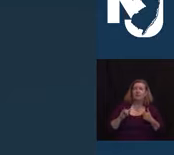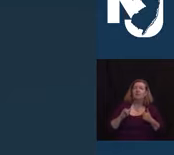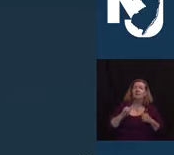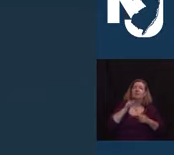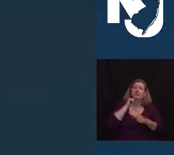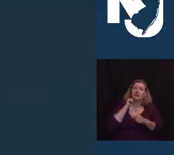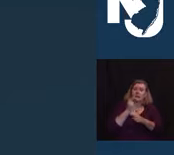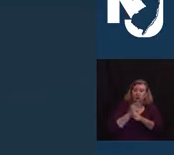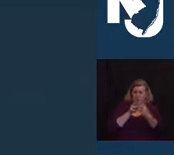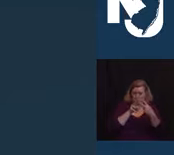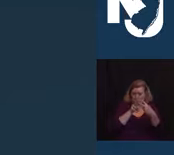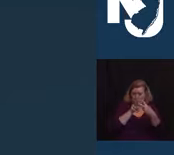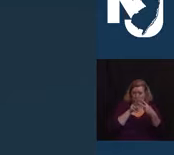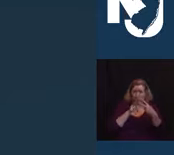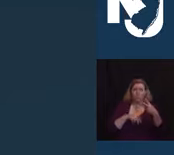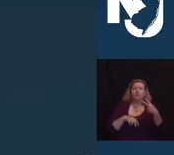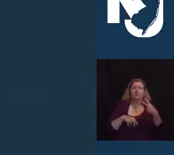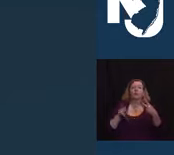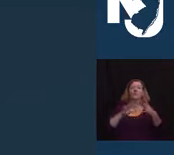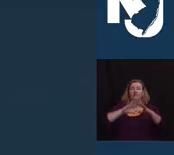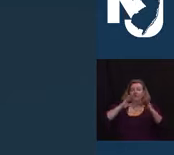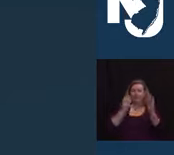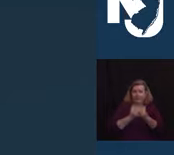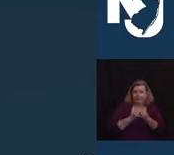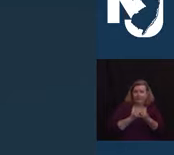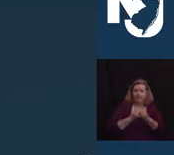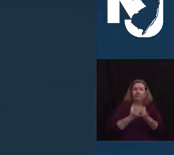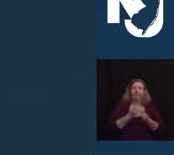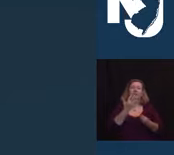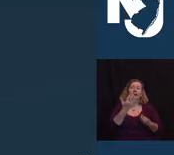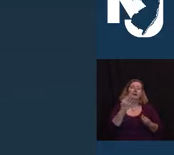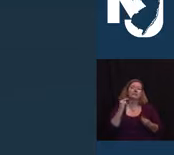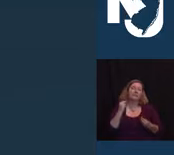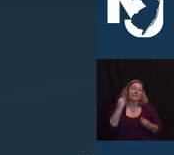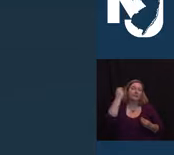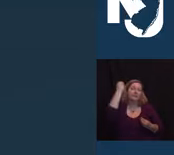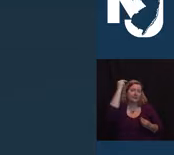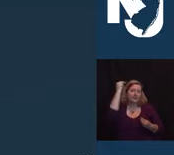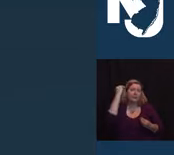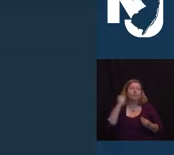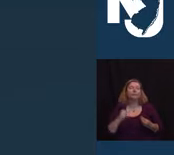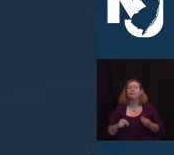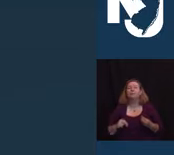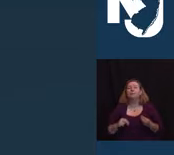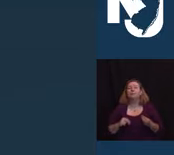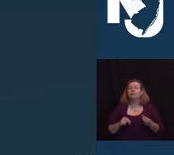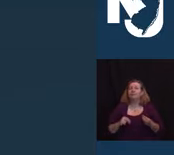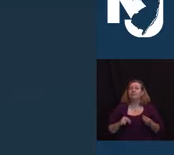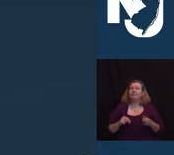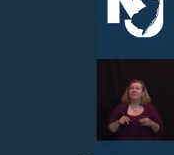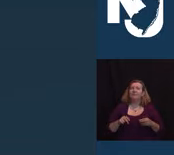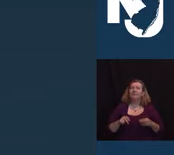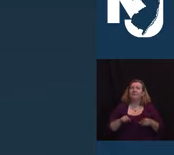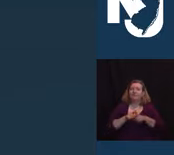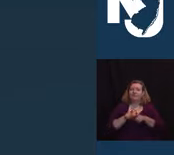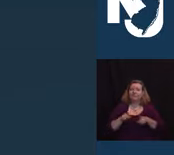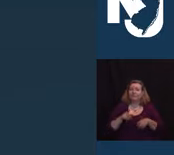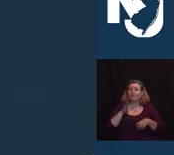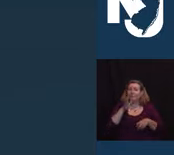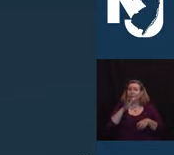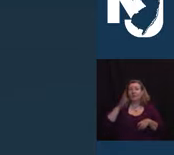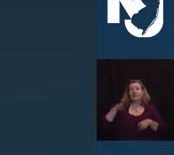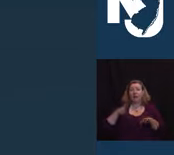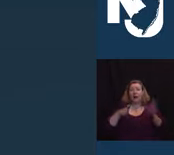and Kelly, and their families, including her 5 nieces and nephews. She's also survived by her maternal grandmother, Ann, and many